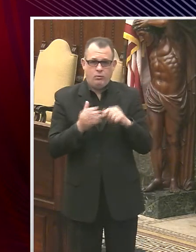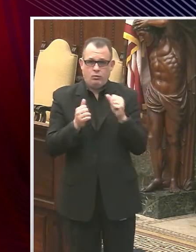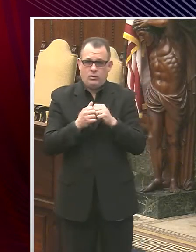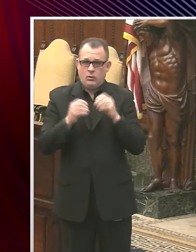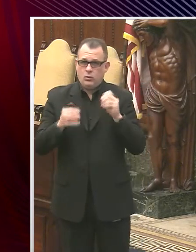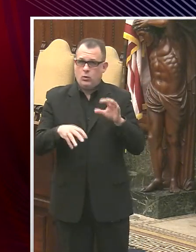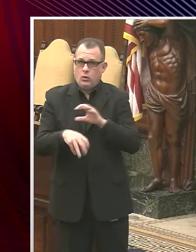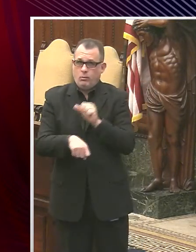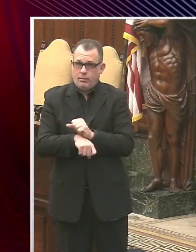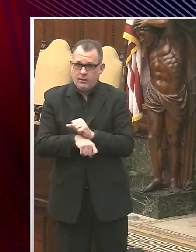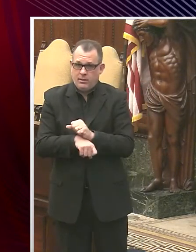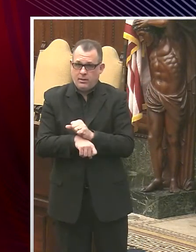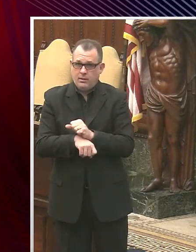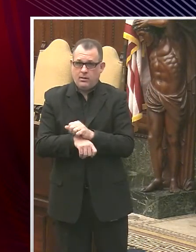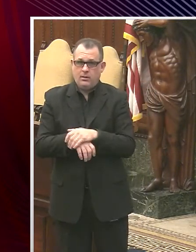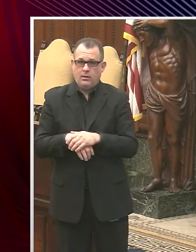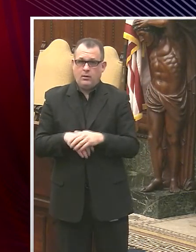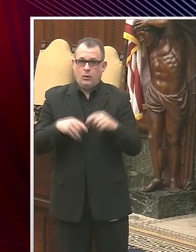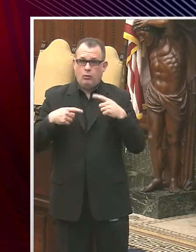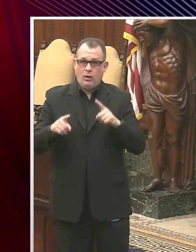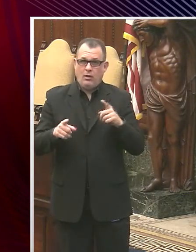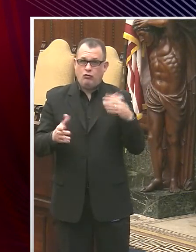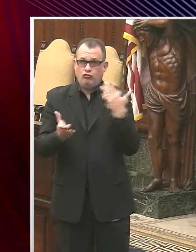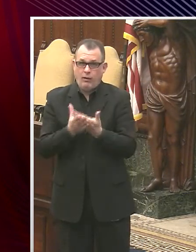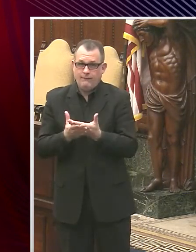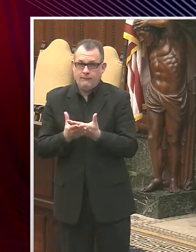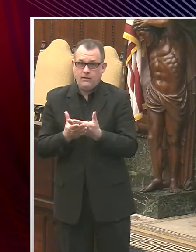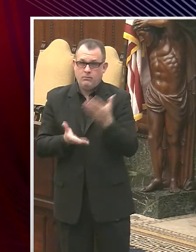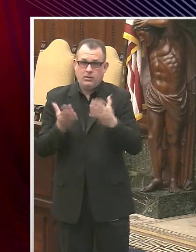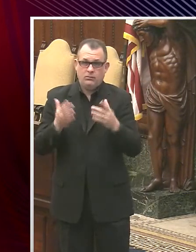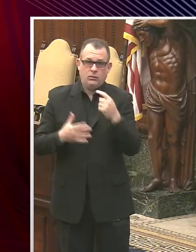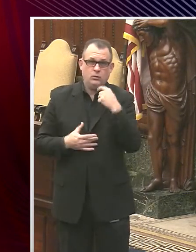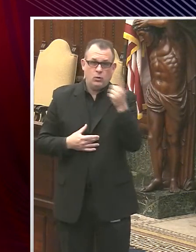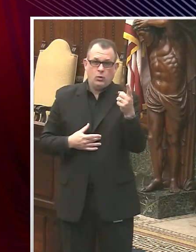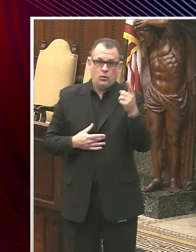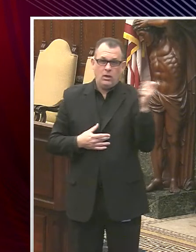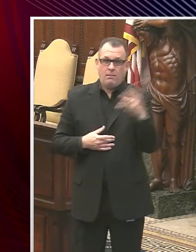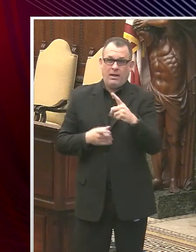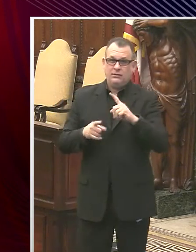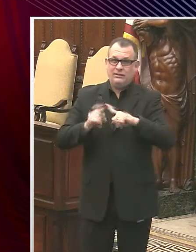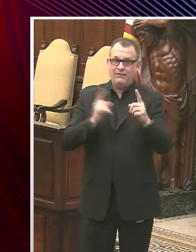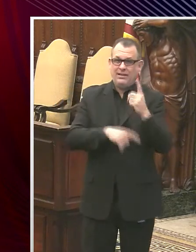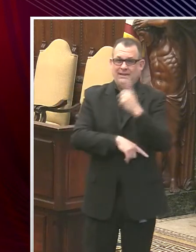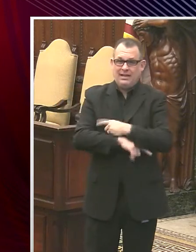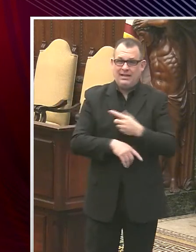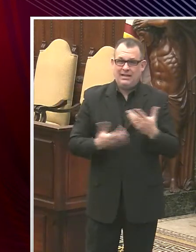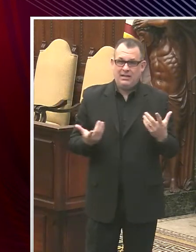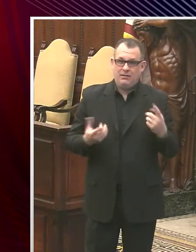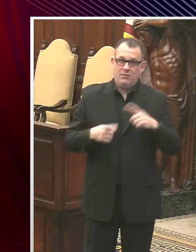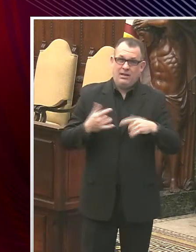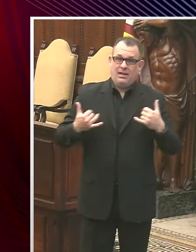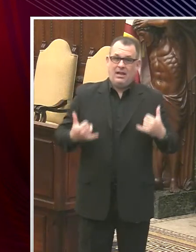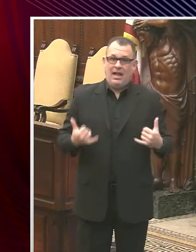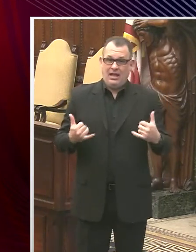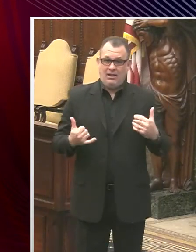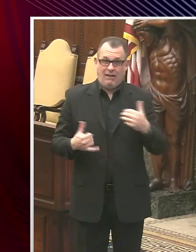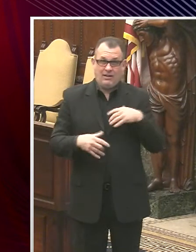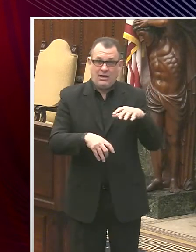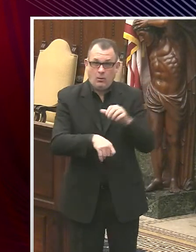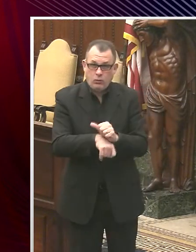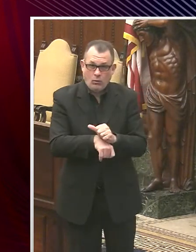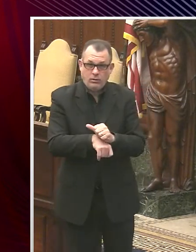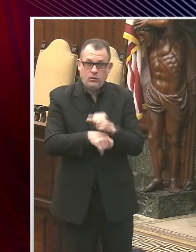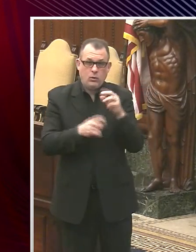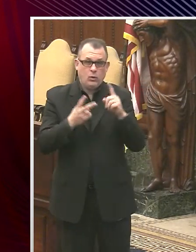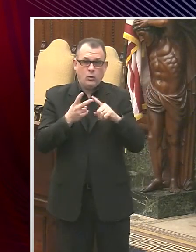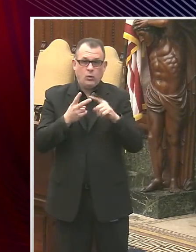appointment. And while you get there, you may be told you have to come back another day, but now you have an appointment, or you have to wait